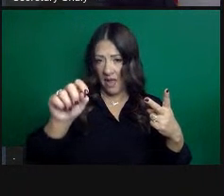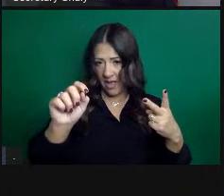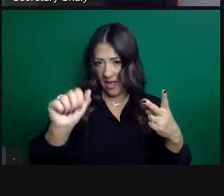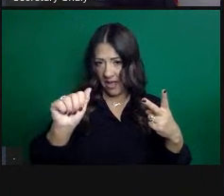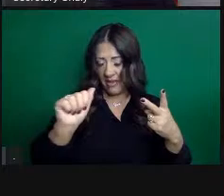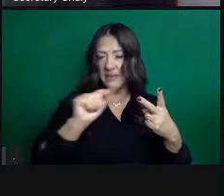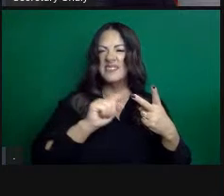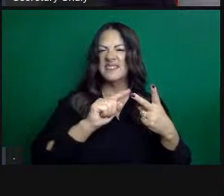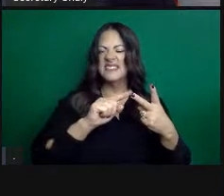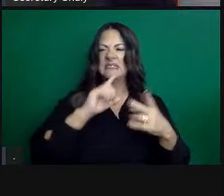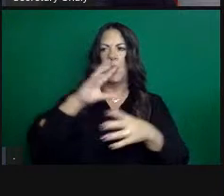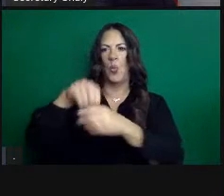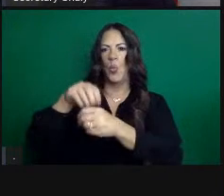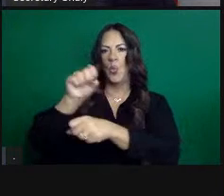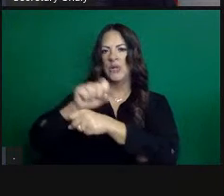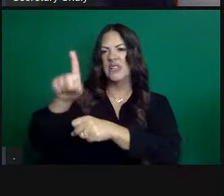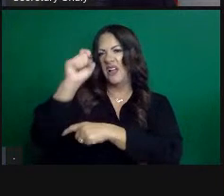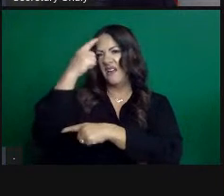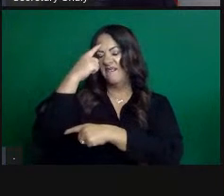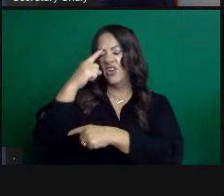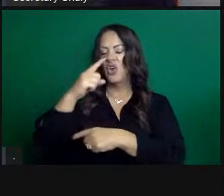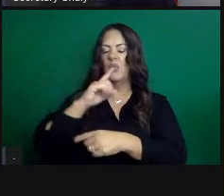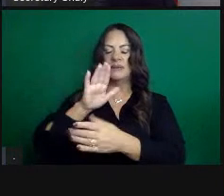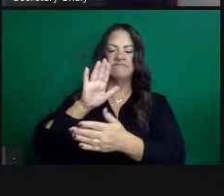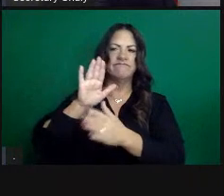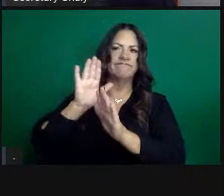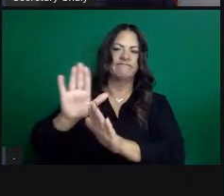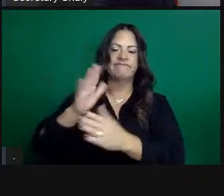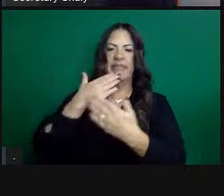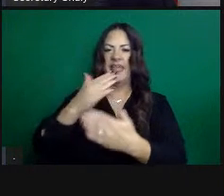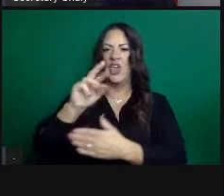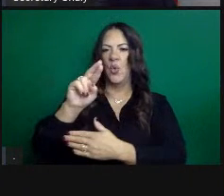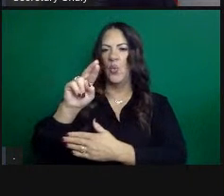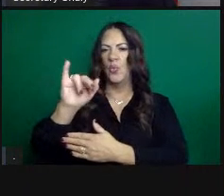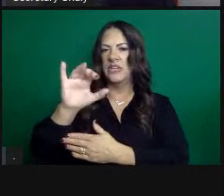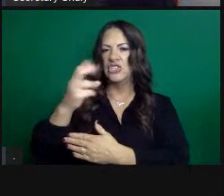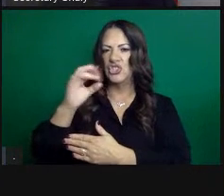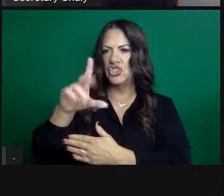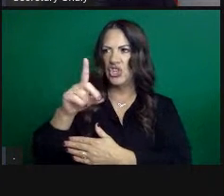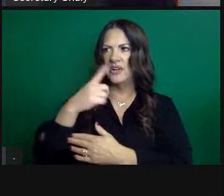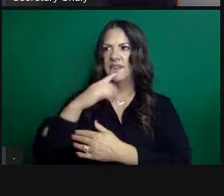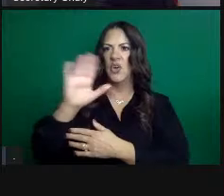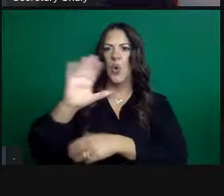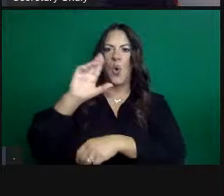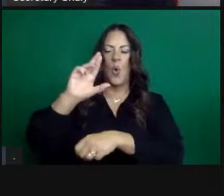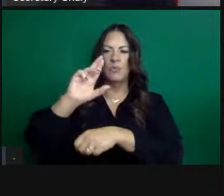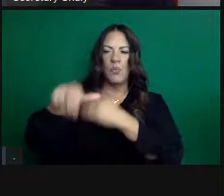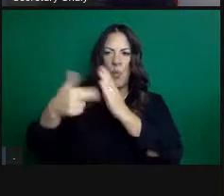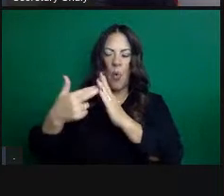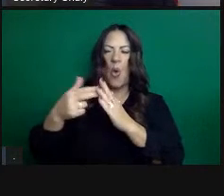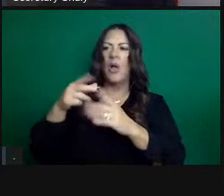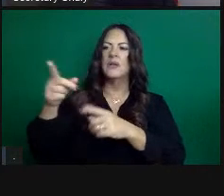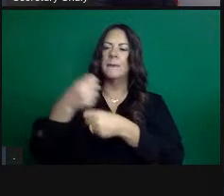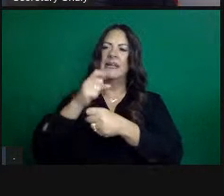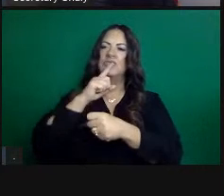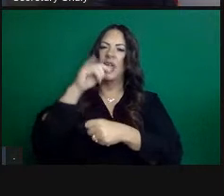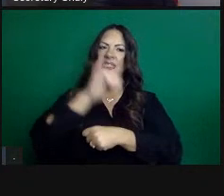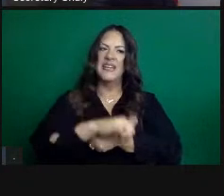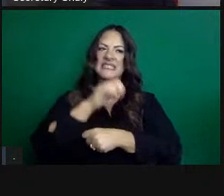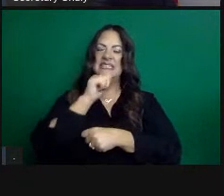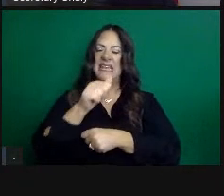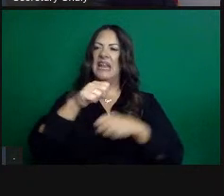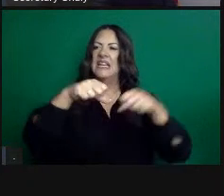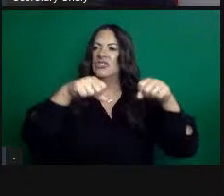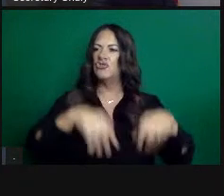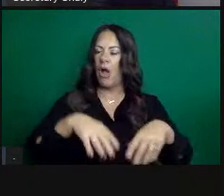but really his role in helping keep everything going and moving along, supporting Kim and a number of